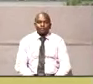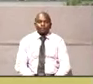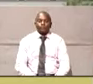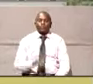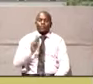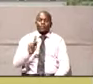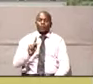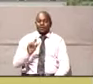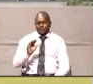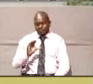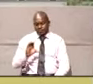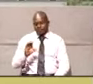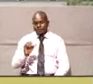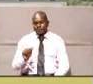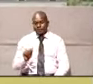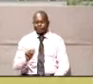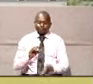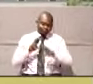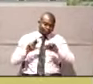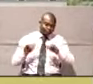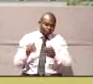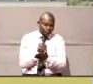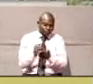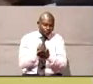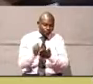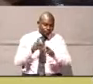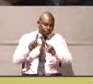Kampala Capital City Authority is investigating audit queries